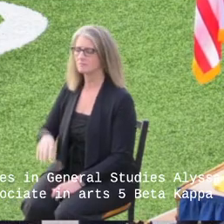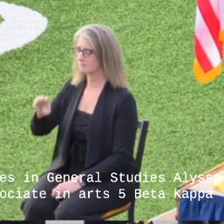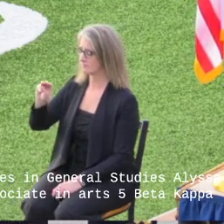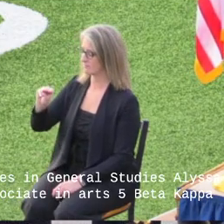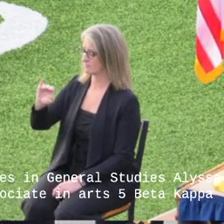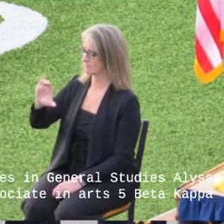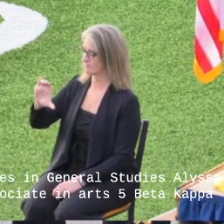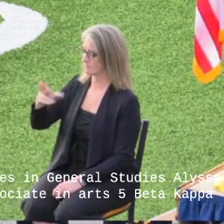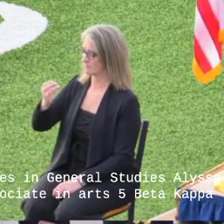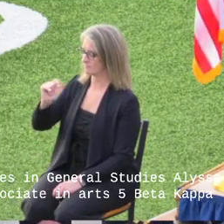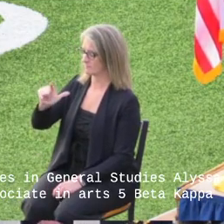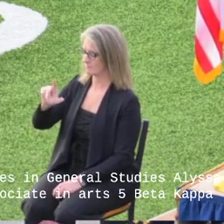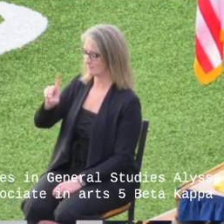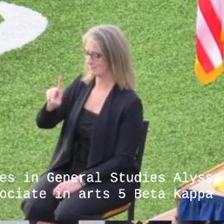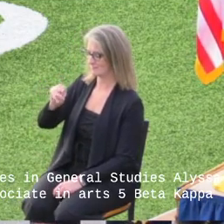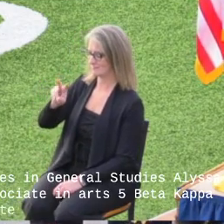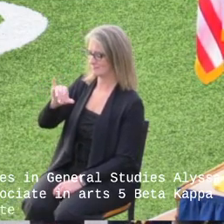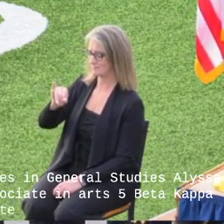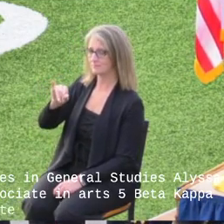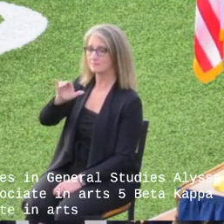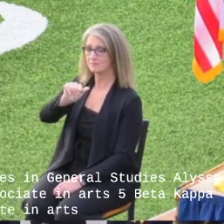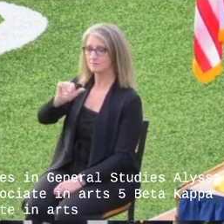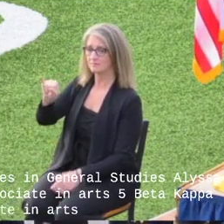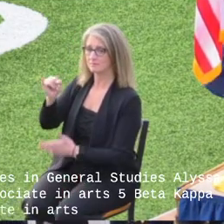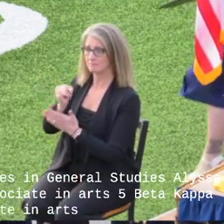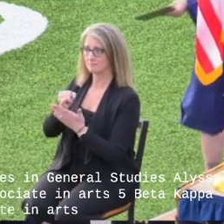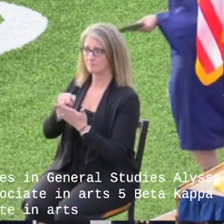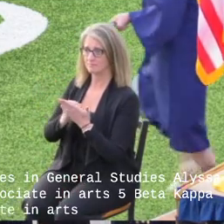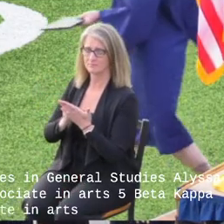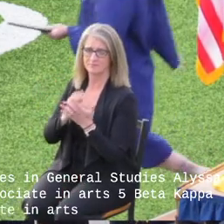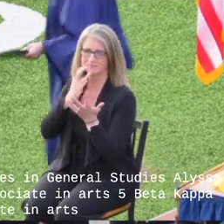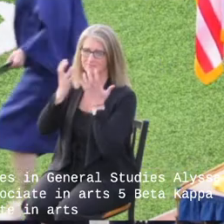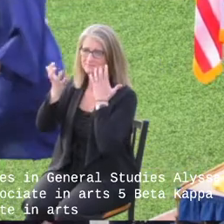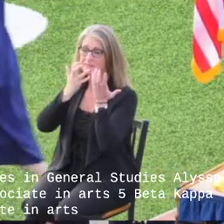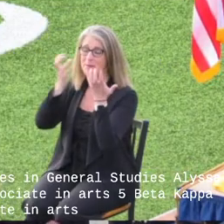Michael Debus, Associate in Arts.